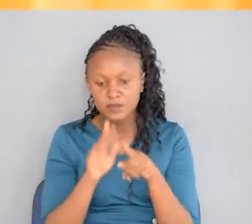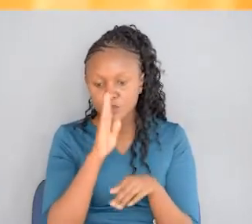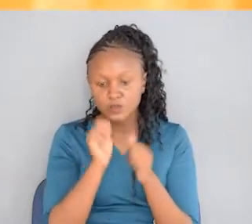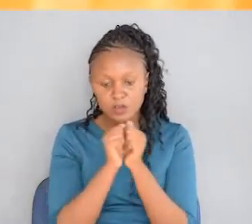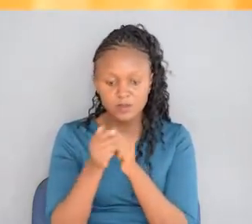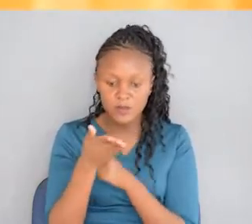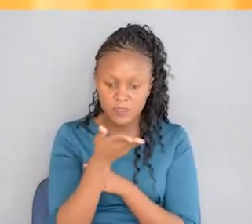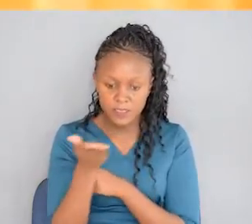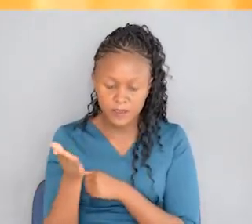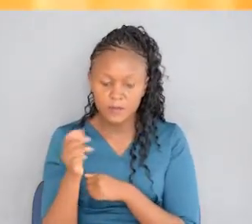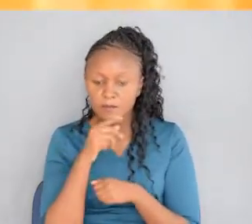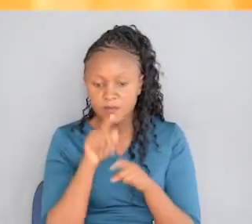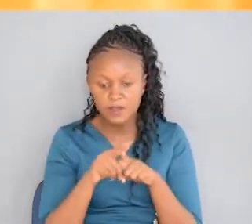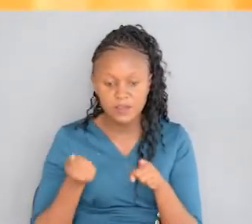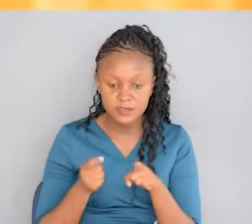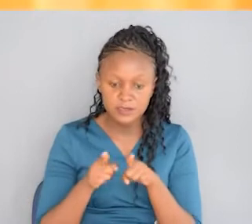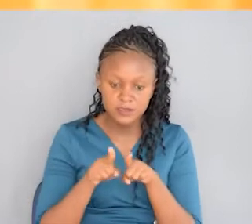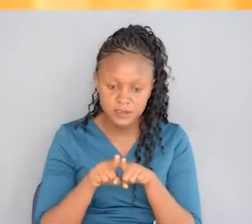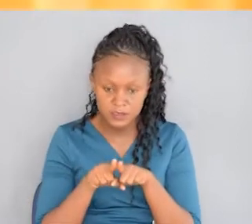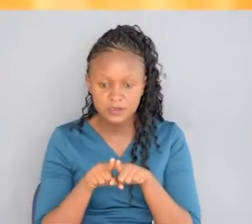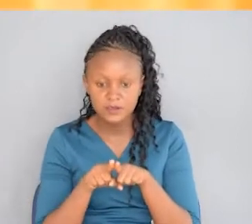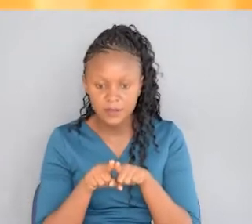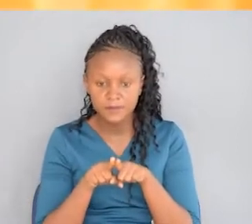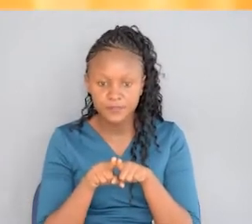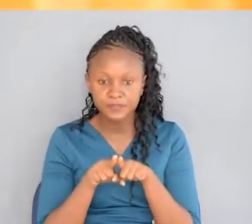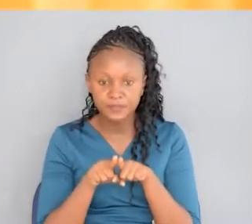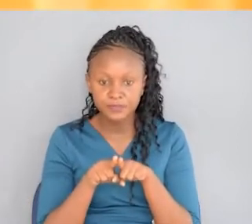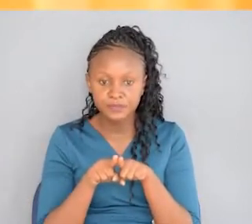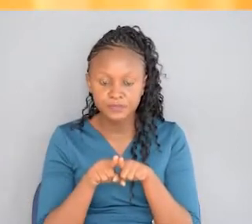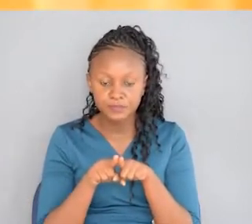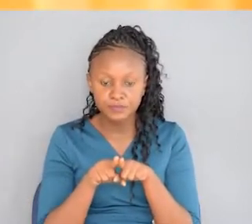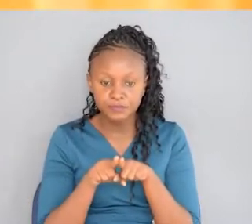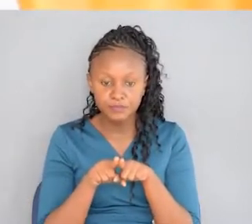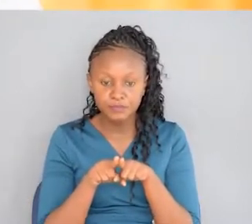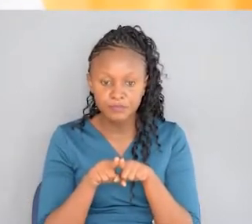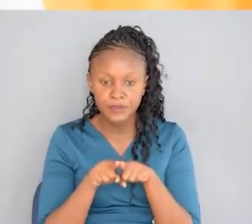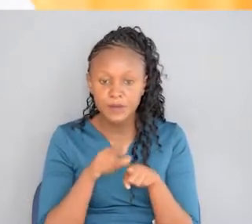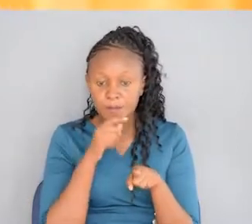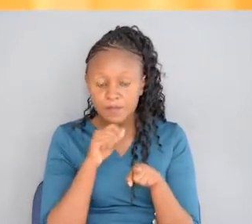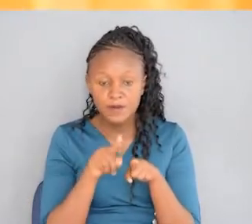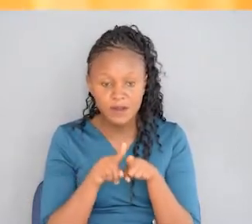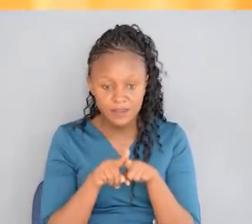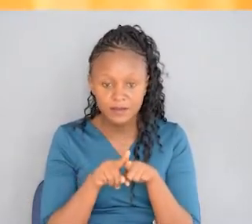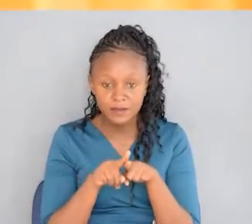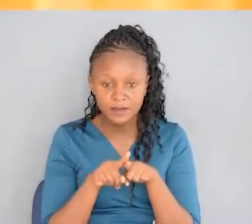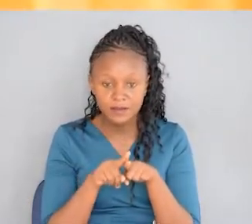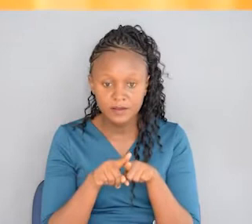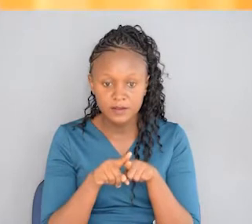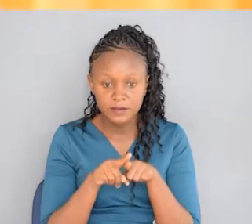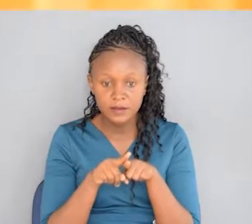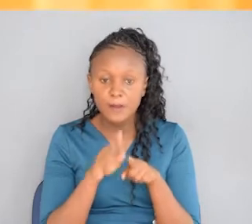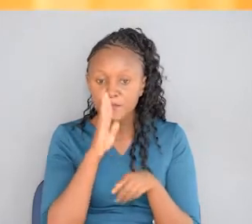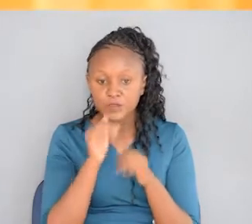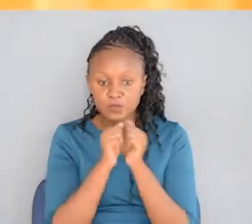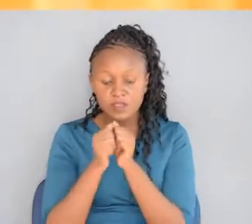them, my Father. Our fellow brothers and sisters in essential services, see them through, O Redeemer. Our brothers and sisters, Lord,